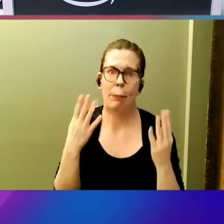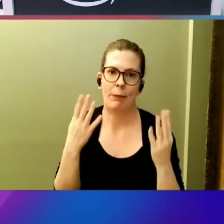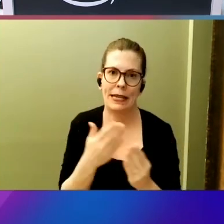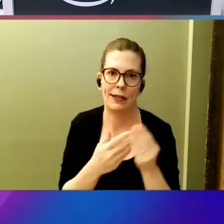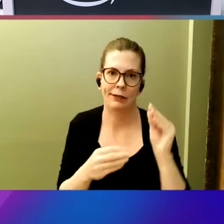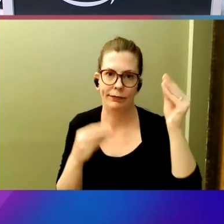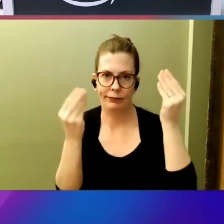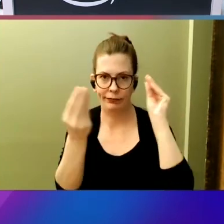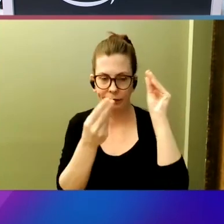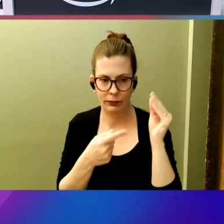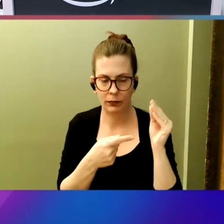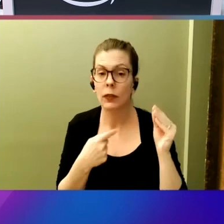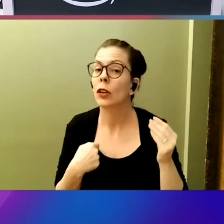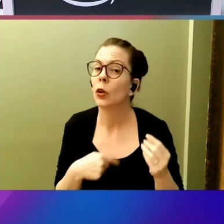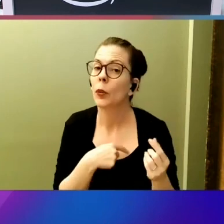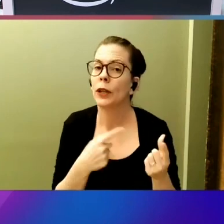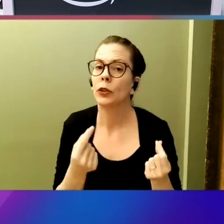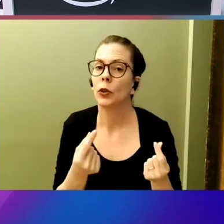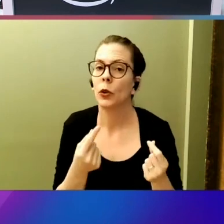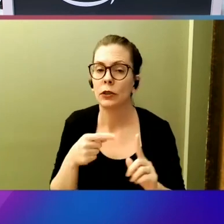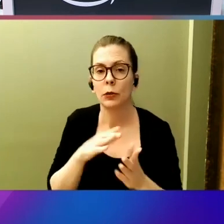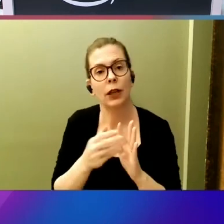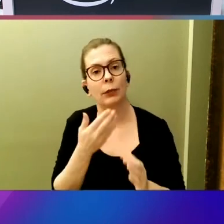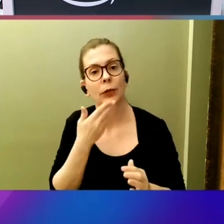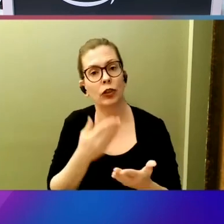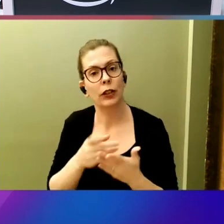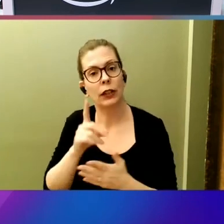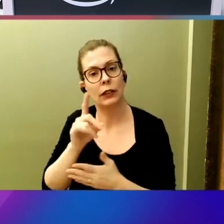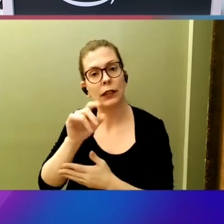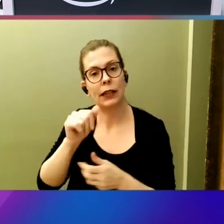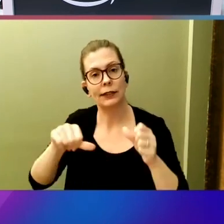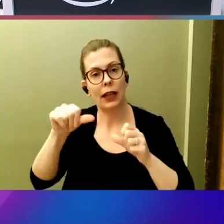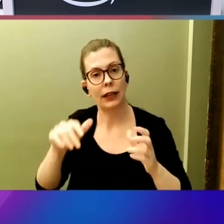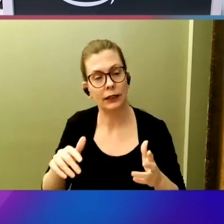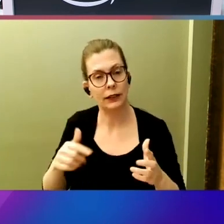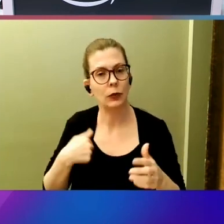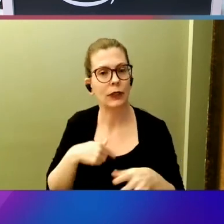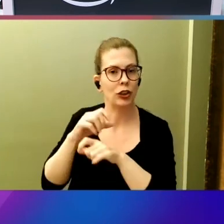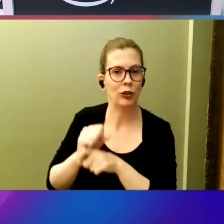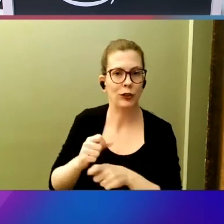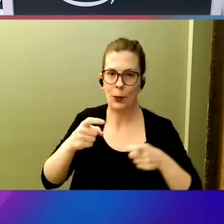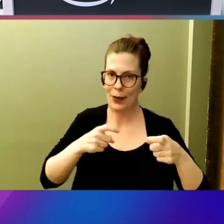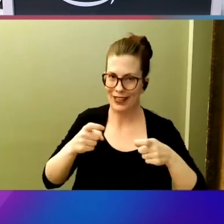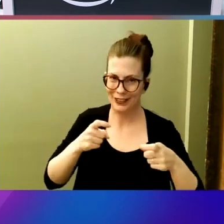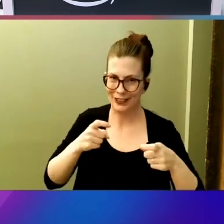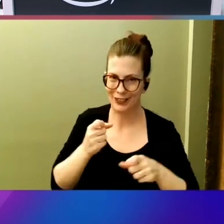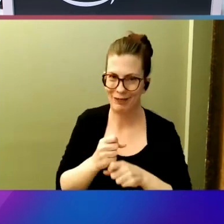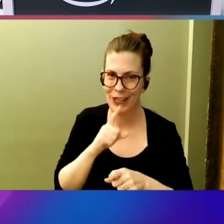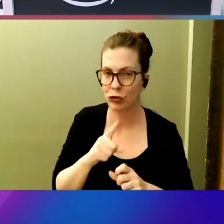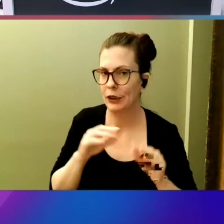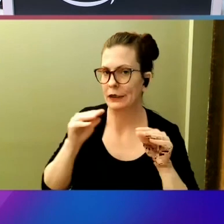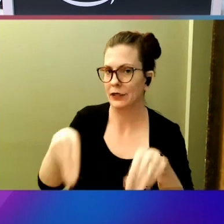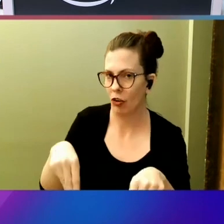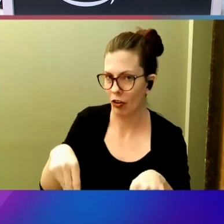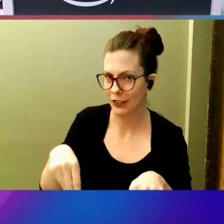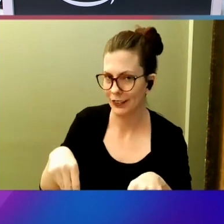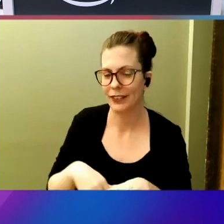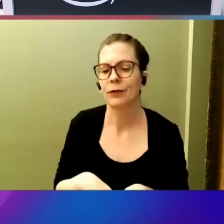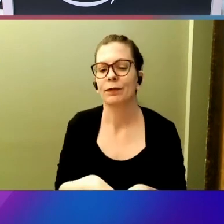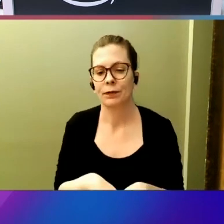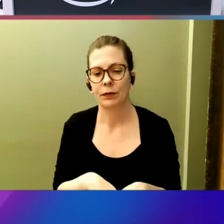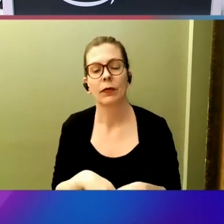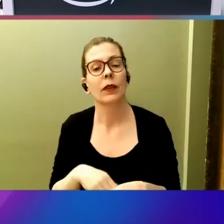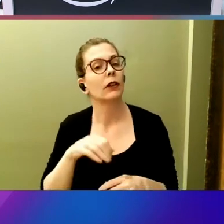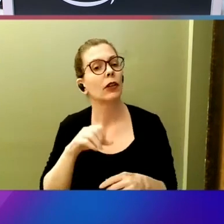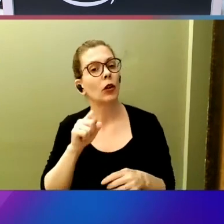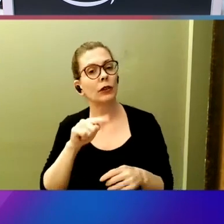what we need to do to be good data scientists is get used to managing those and making sure that they're installed. So Studio Lab